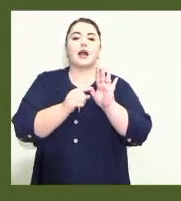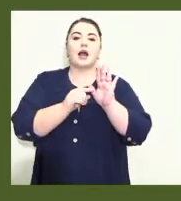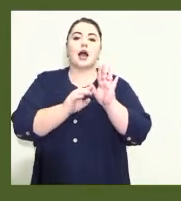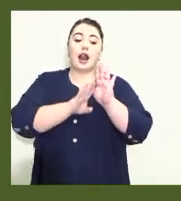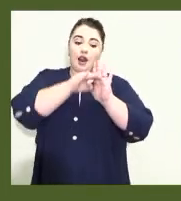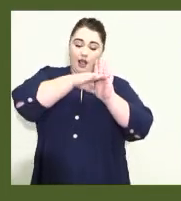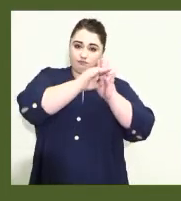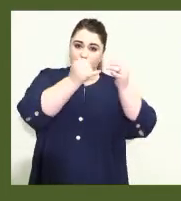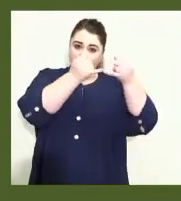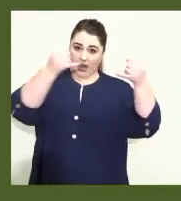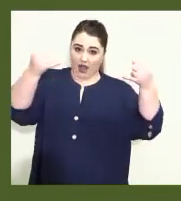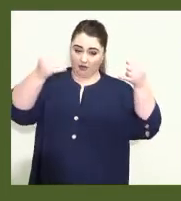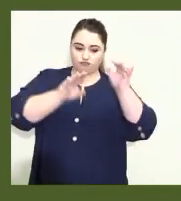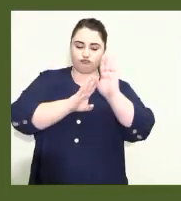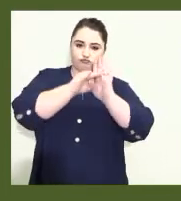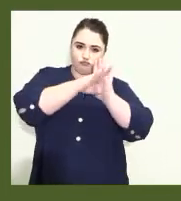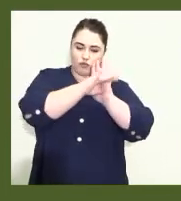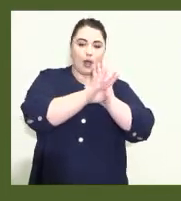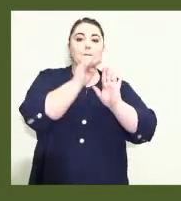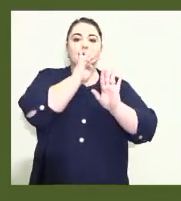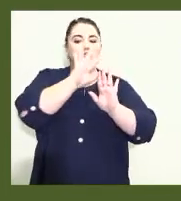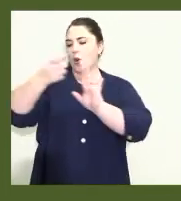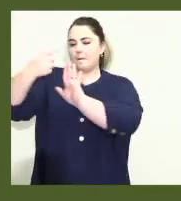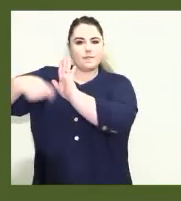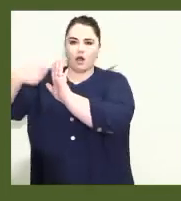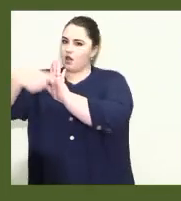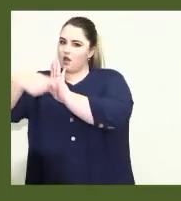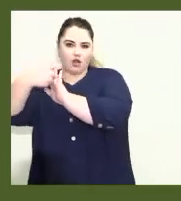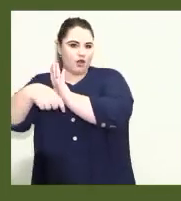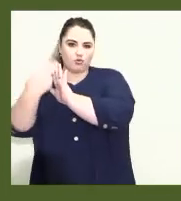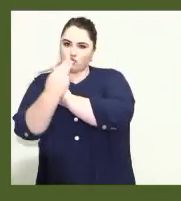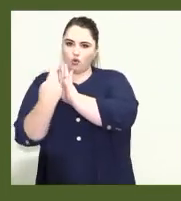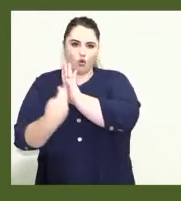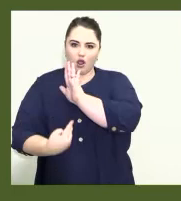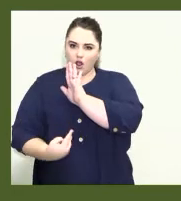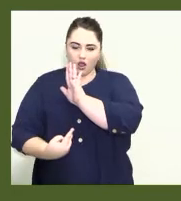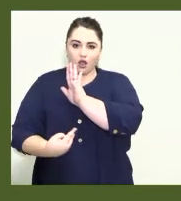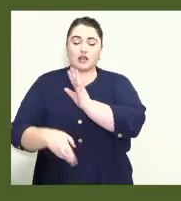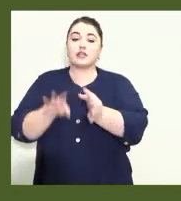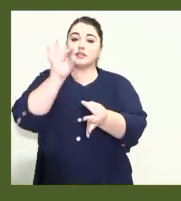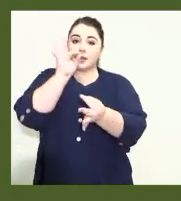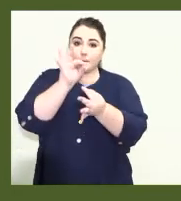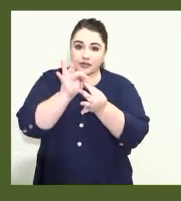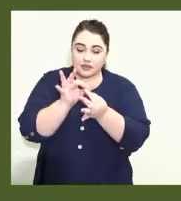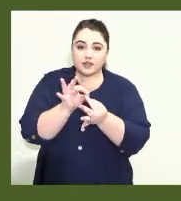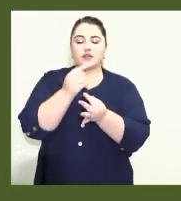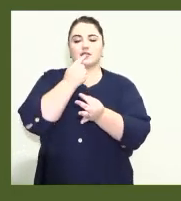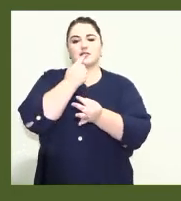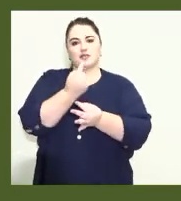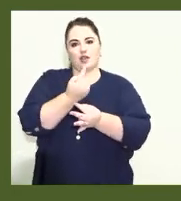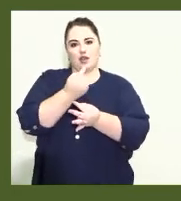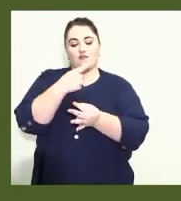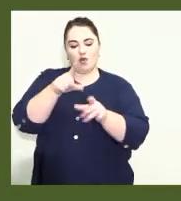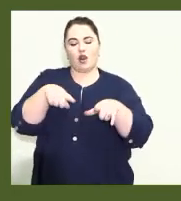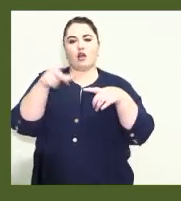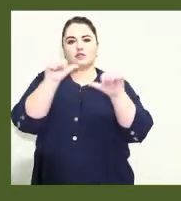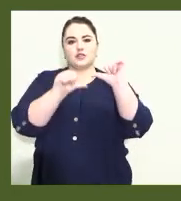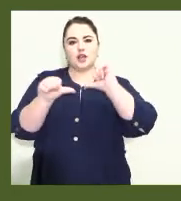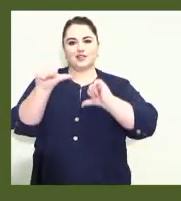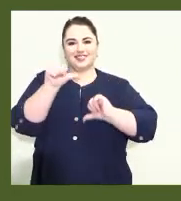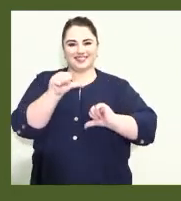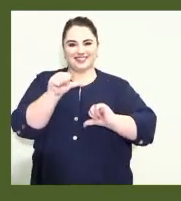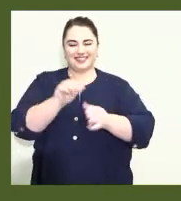draw a line graph, then you should not draw a bar graph. They give specific instructions in life